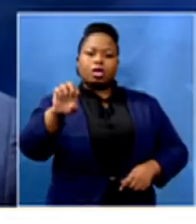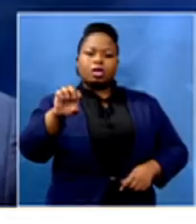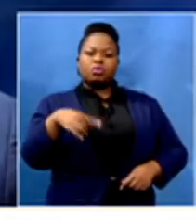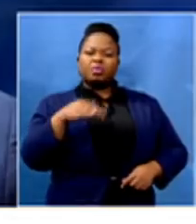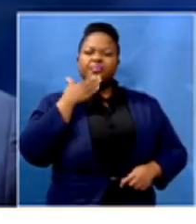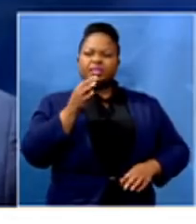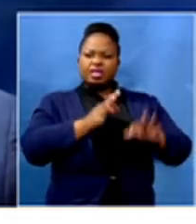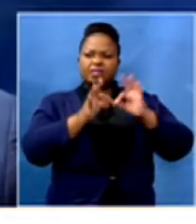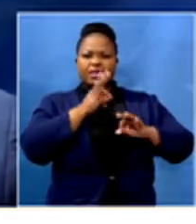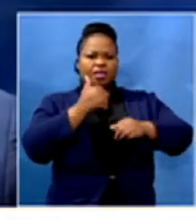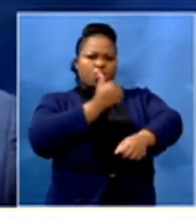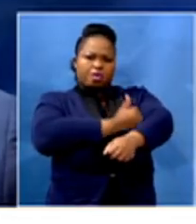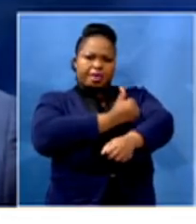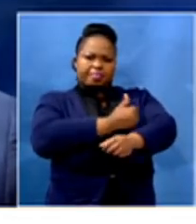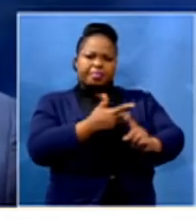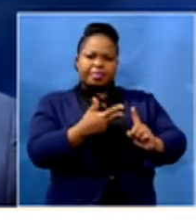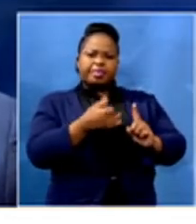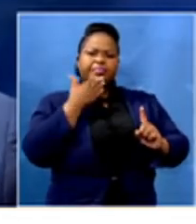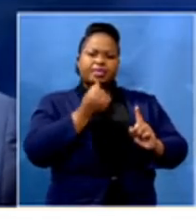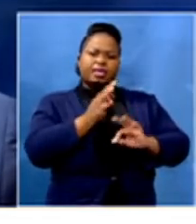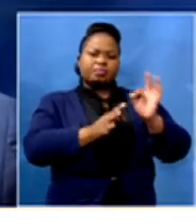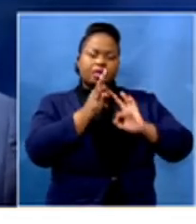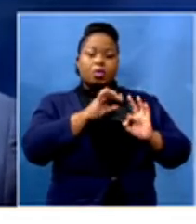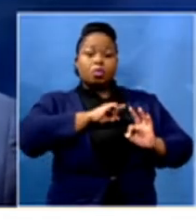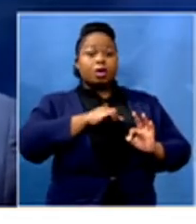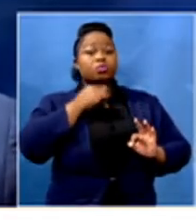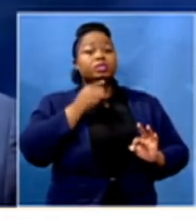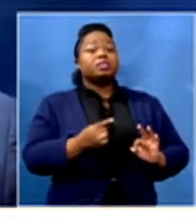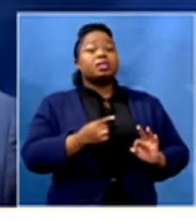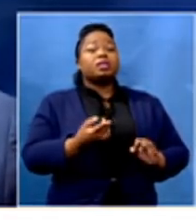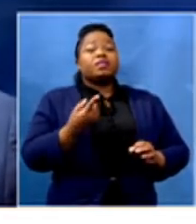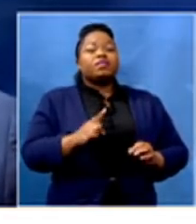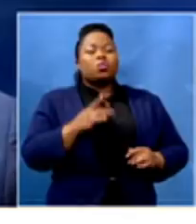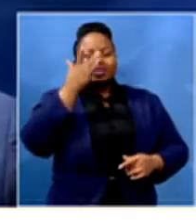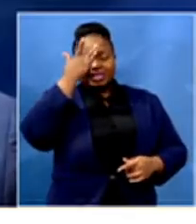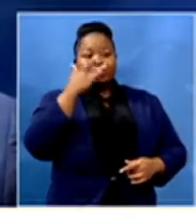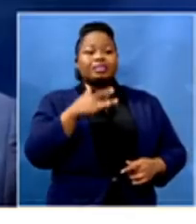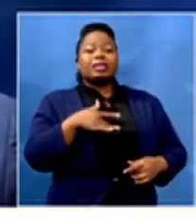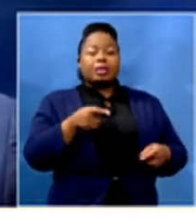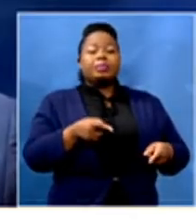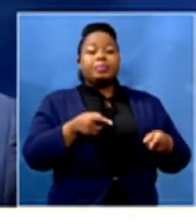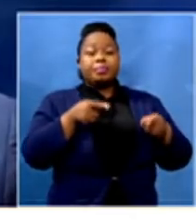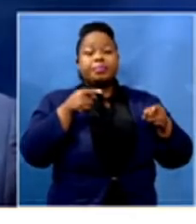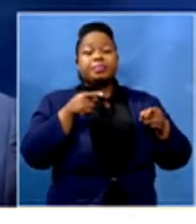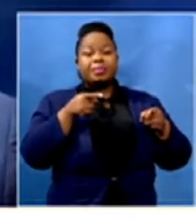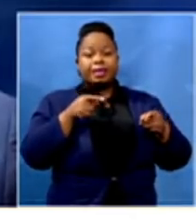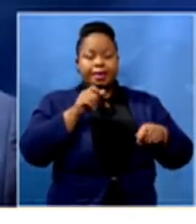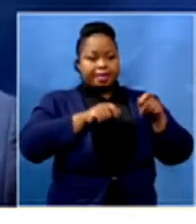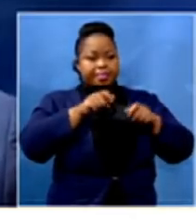drug. Obviously, as I've said in the introduction, this is for extremely sick COVID-19 patients